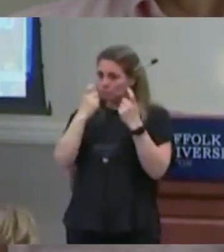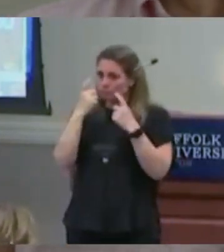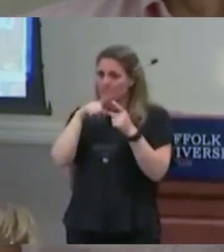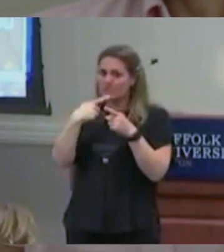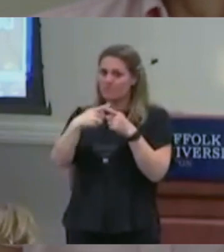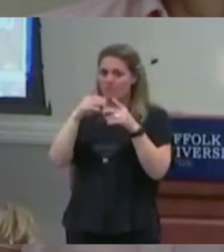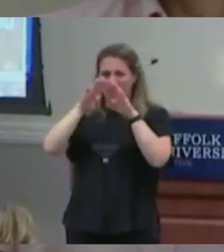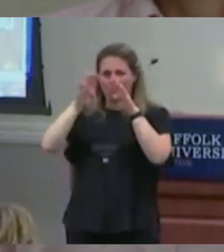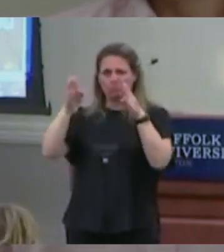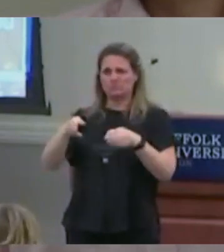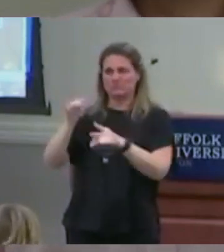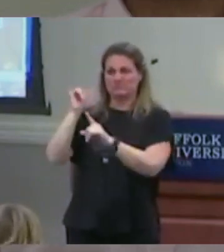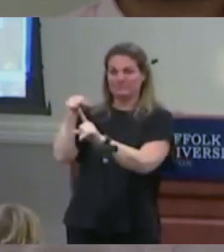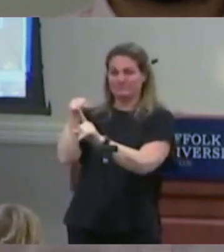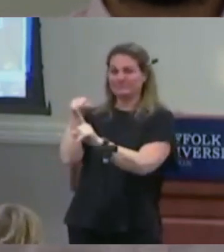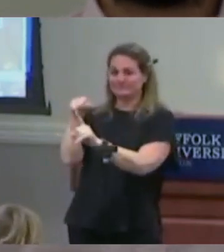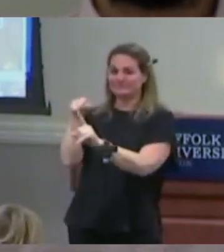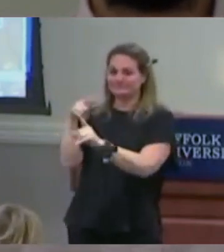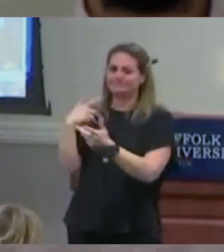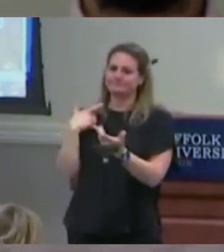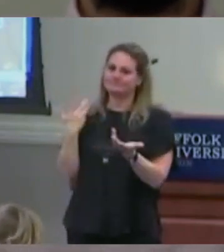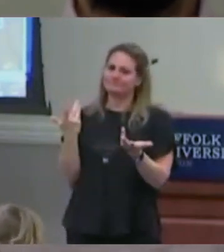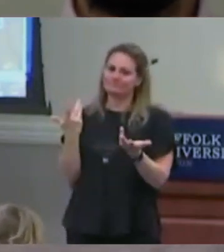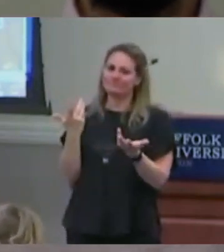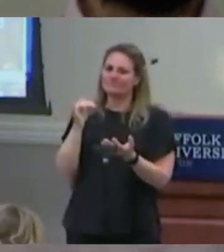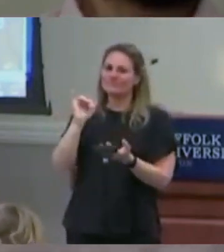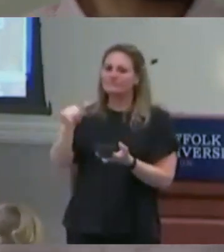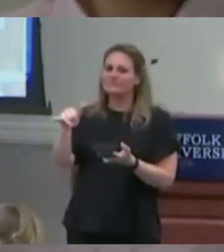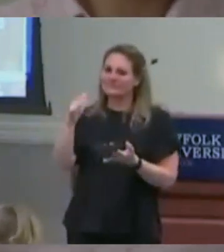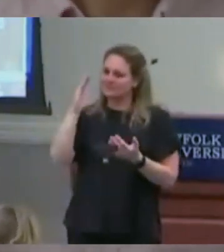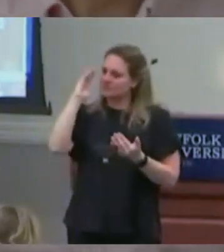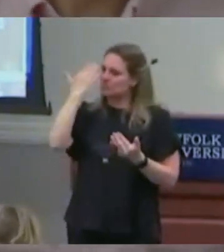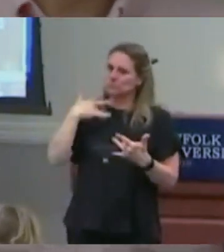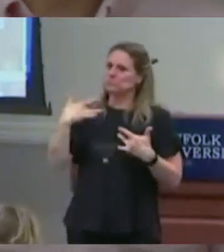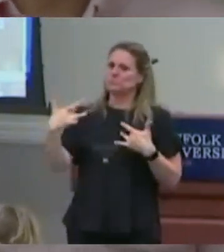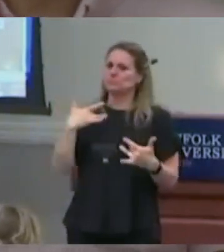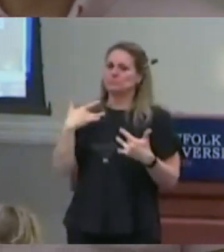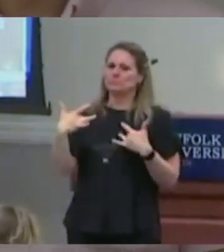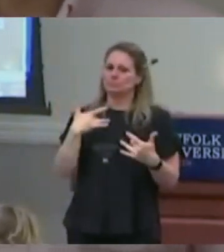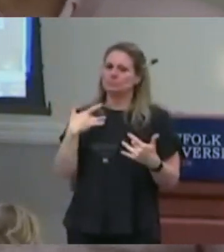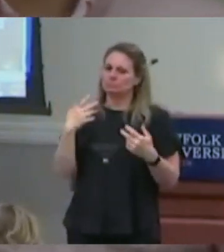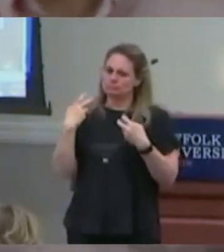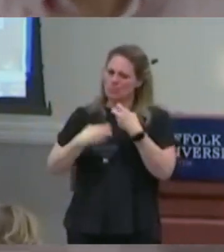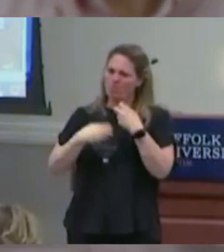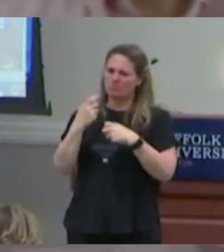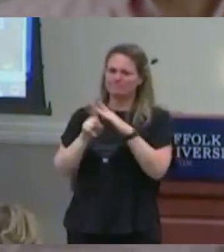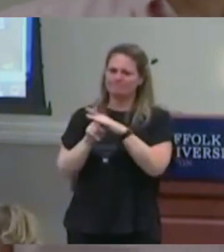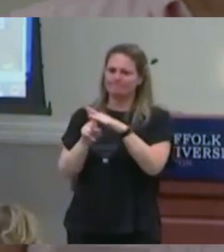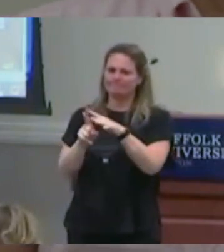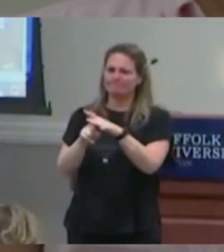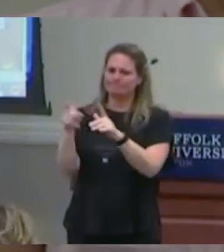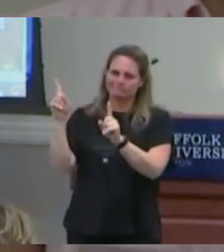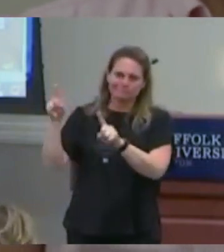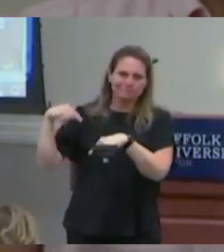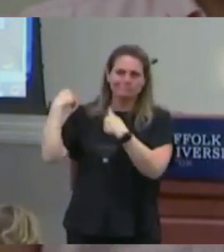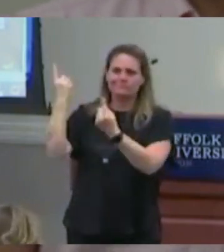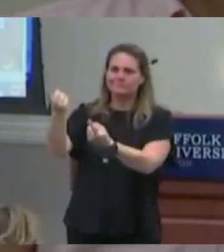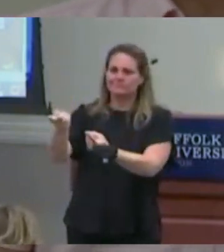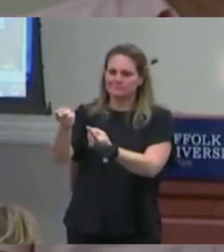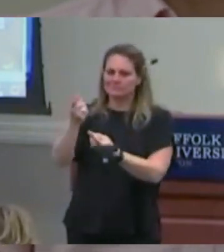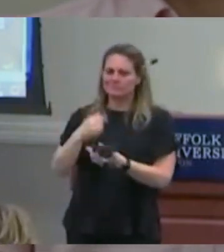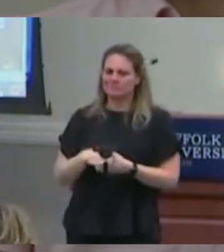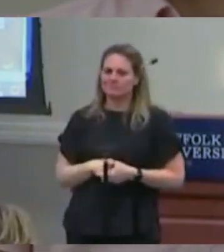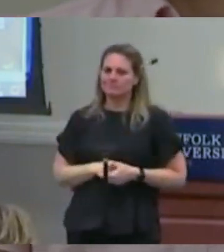would say that's the biggest issue, I think, facing people in the city, or most disruptive.